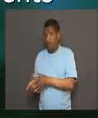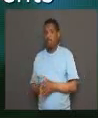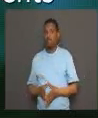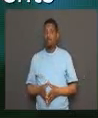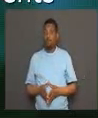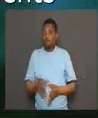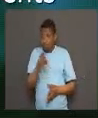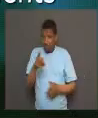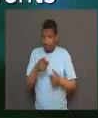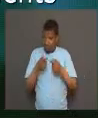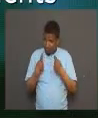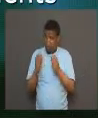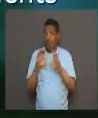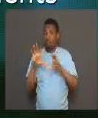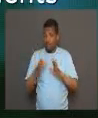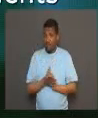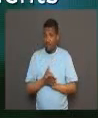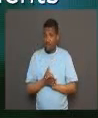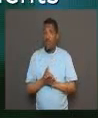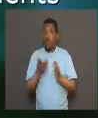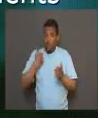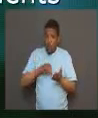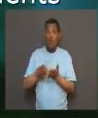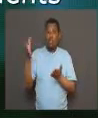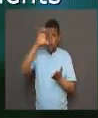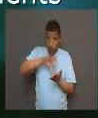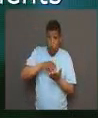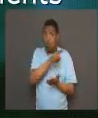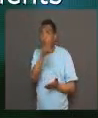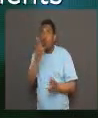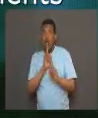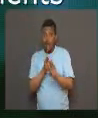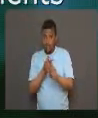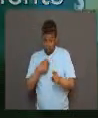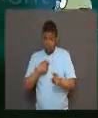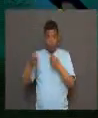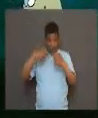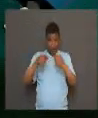Do your best, and we will review your answers when I return.